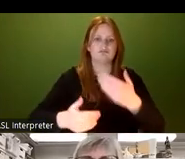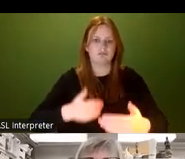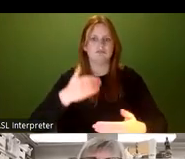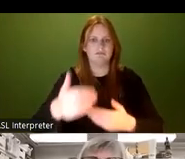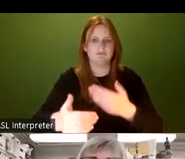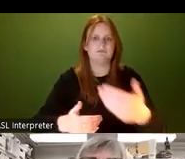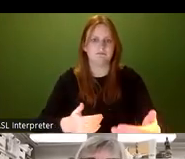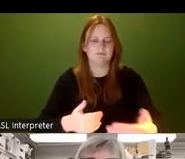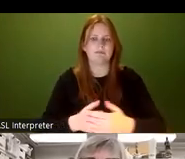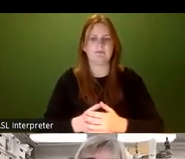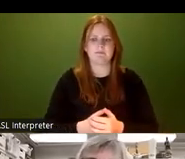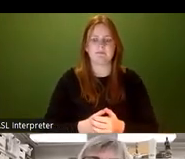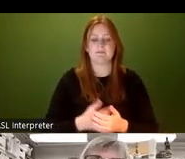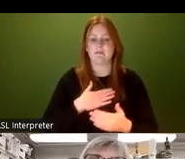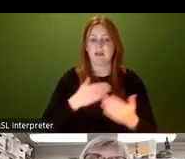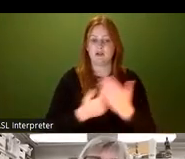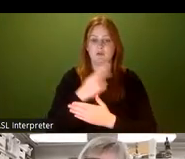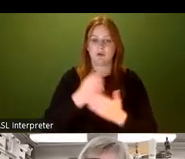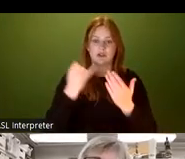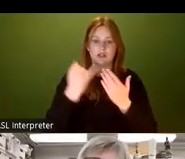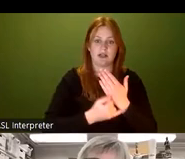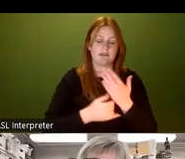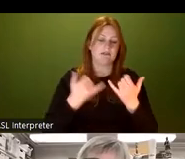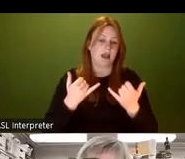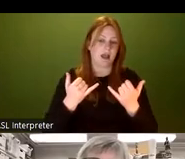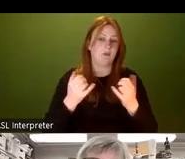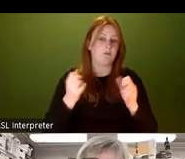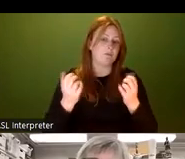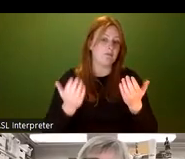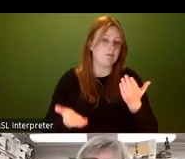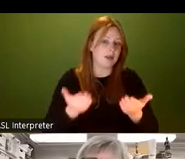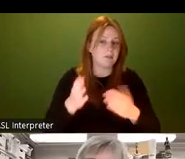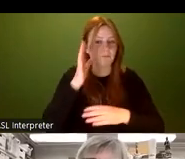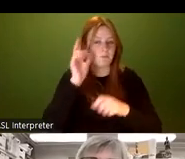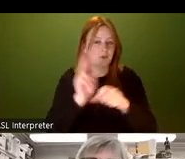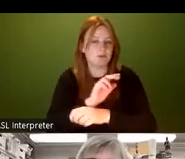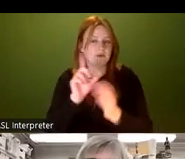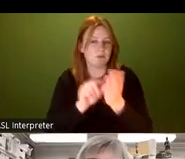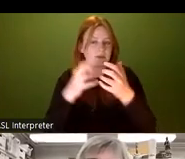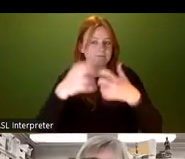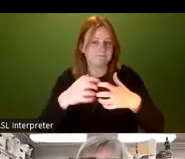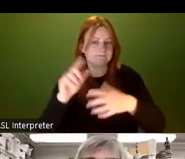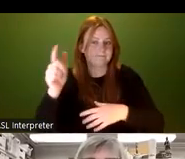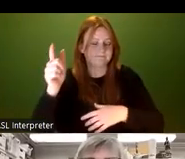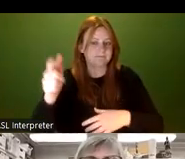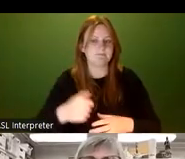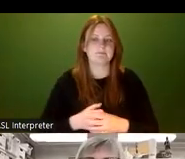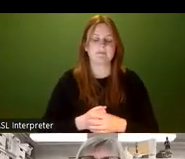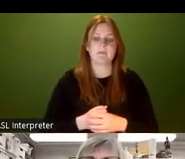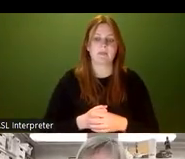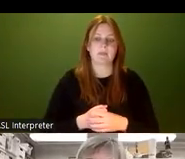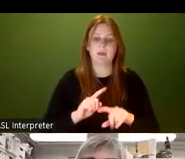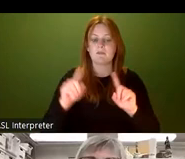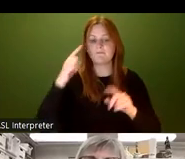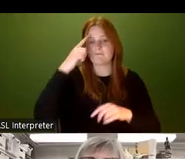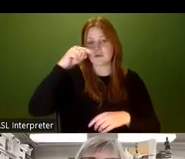on is moving in that direction. But for the Eruptions show, I decided to go